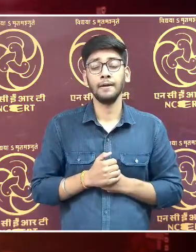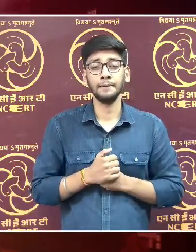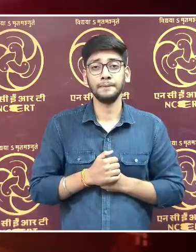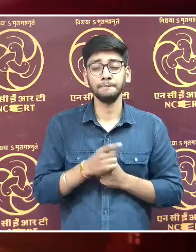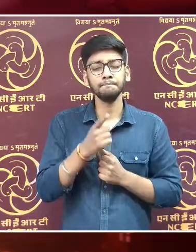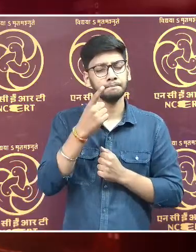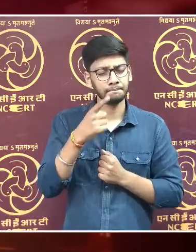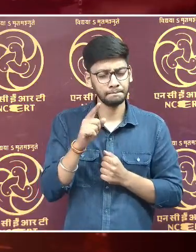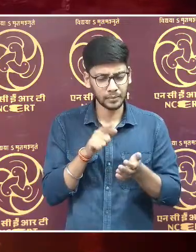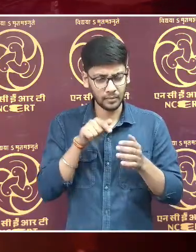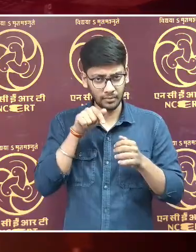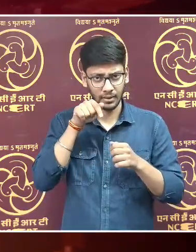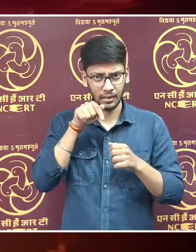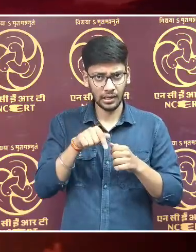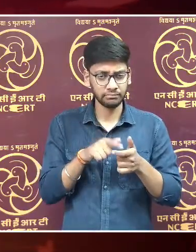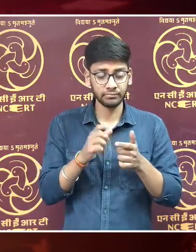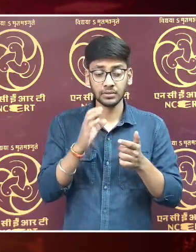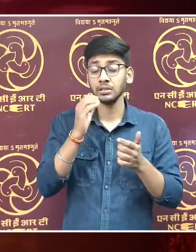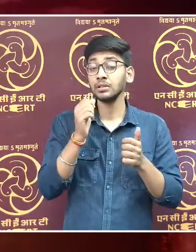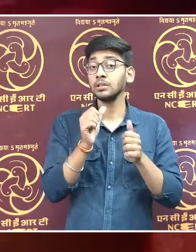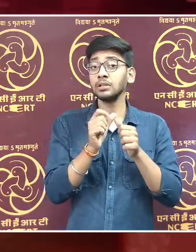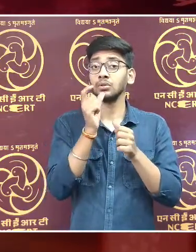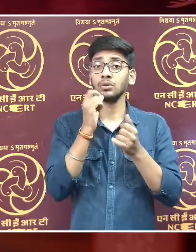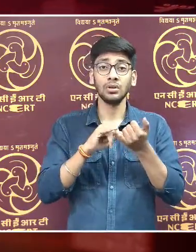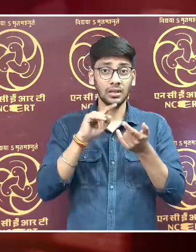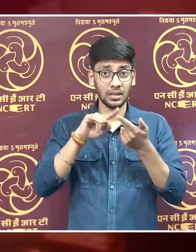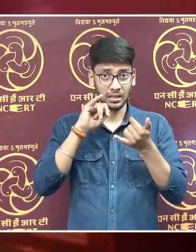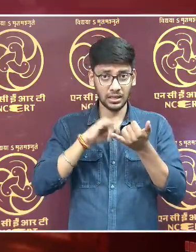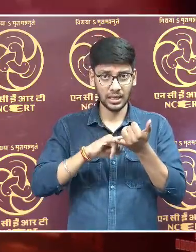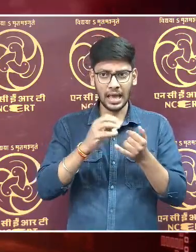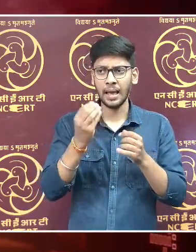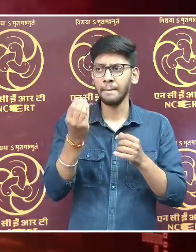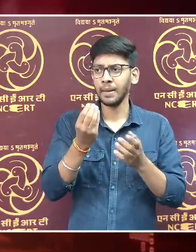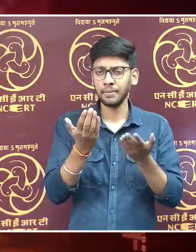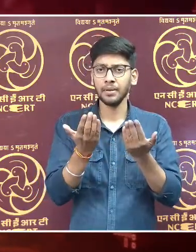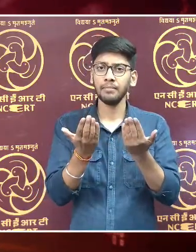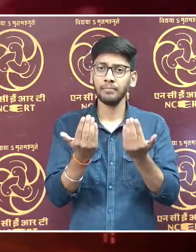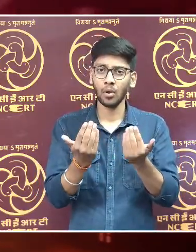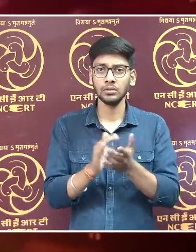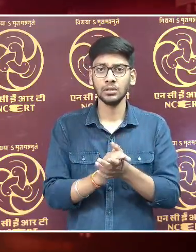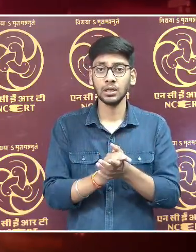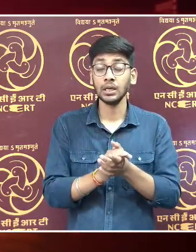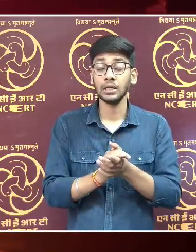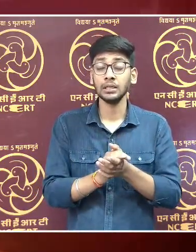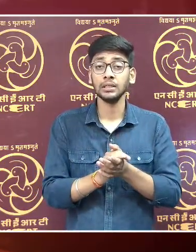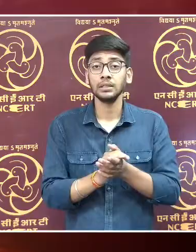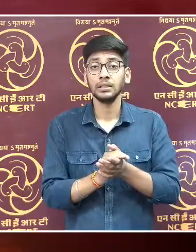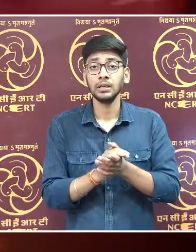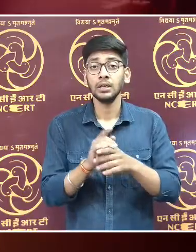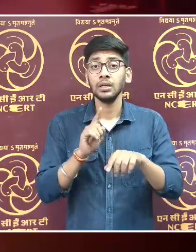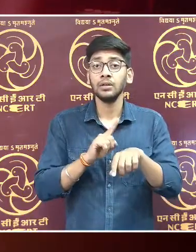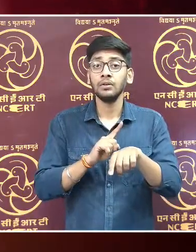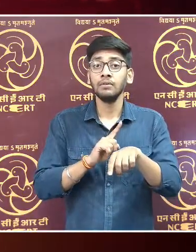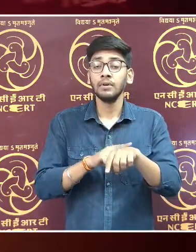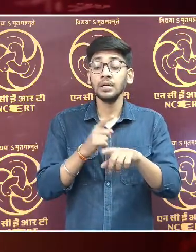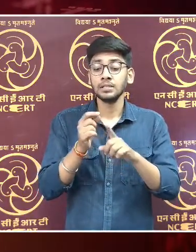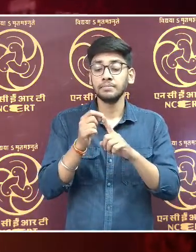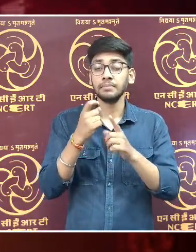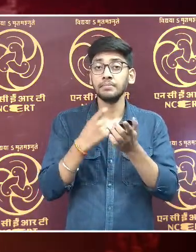Actually speaking, most of the causes that are related to hearing disability are preventable. Okay. Except for the prenatal